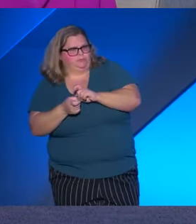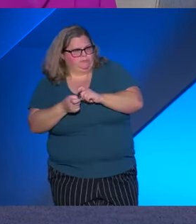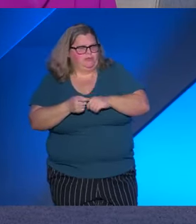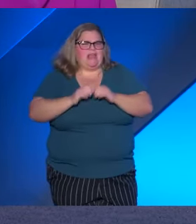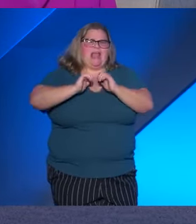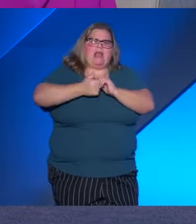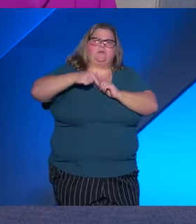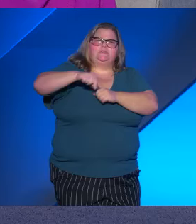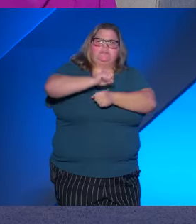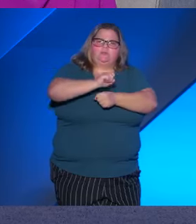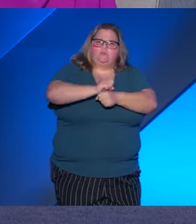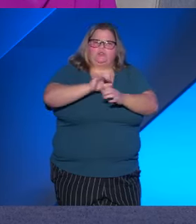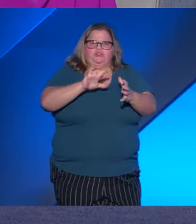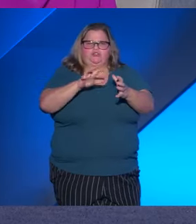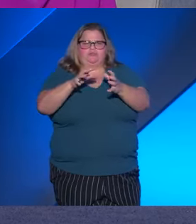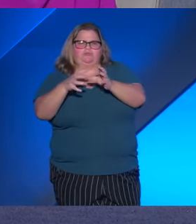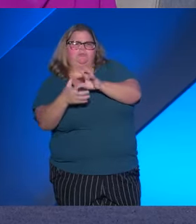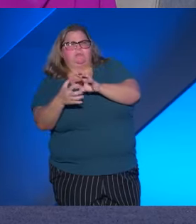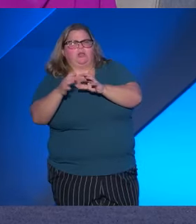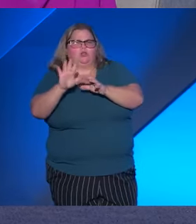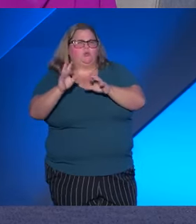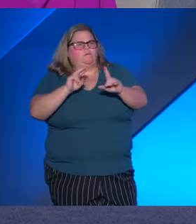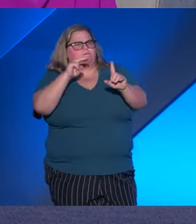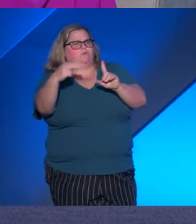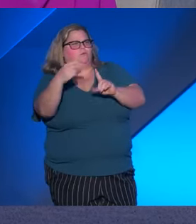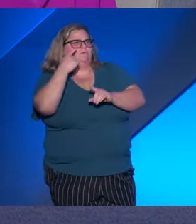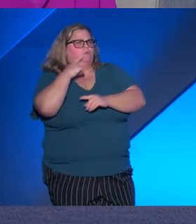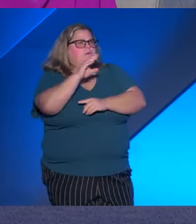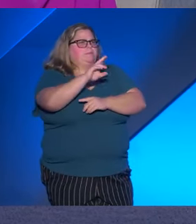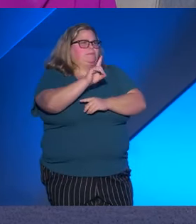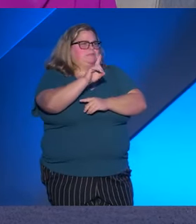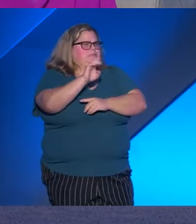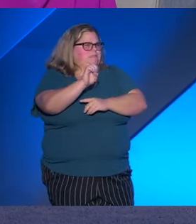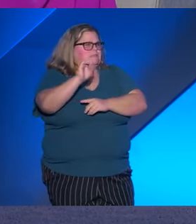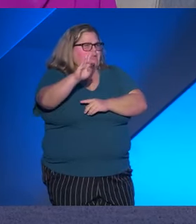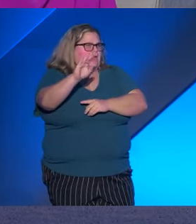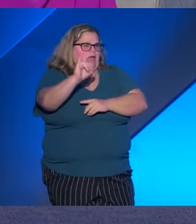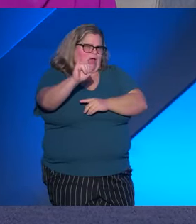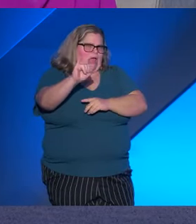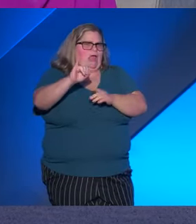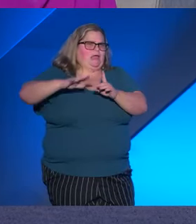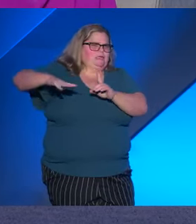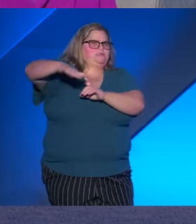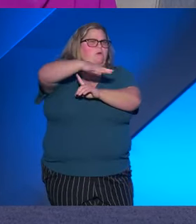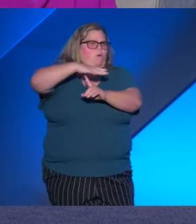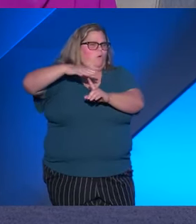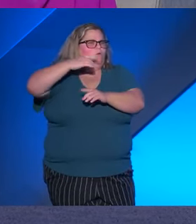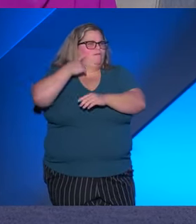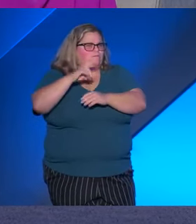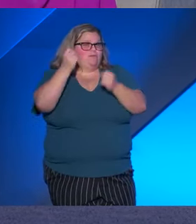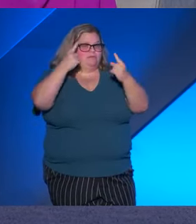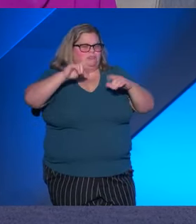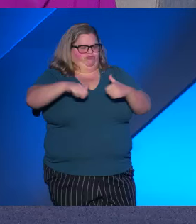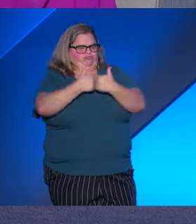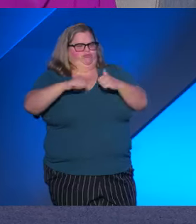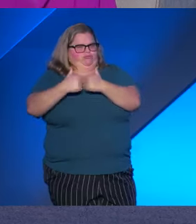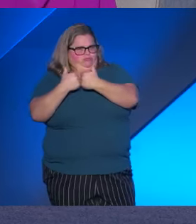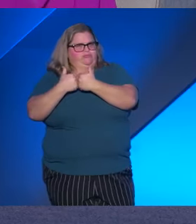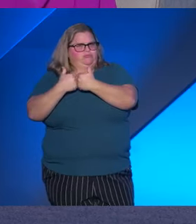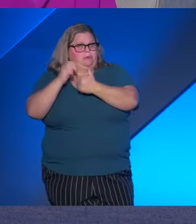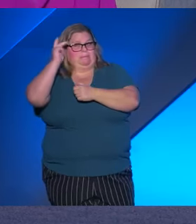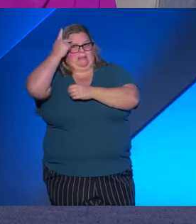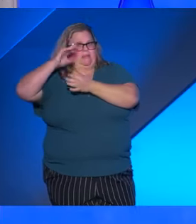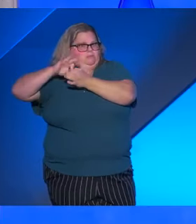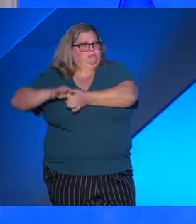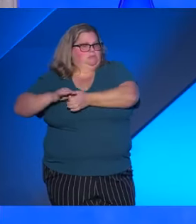views on the future of DEI as a whole, especially considering the political challenges these initiatives are facing today?